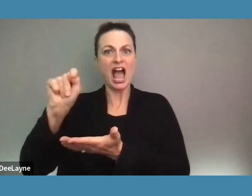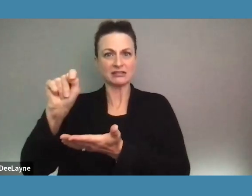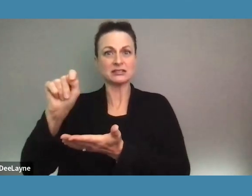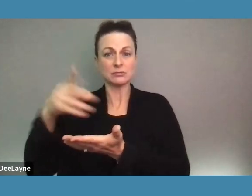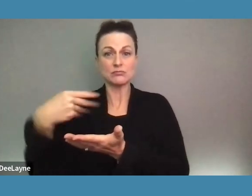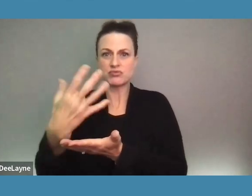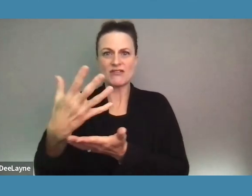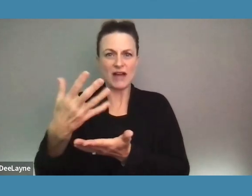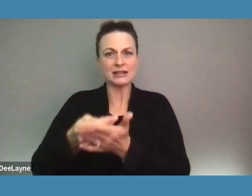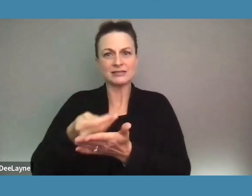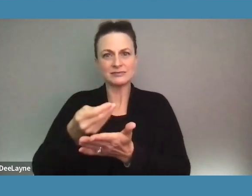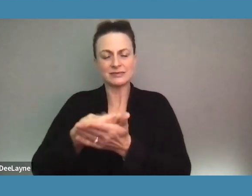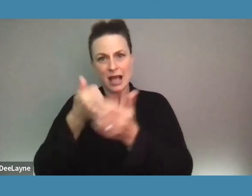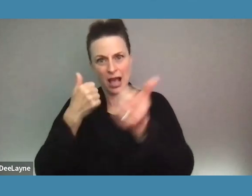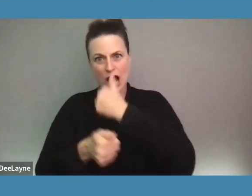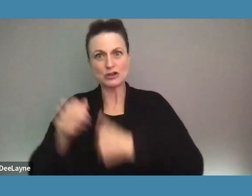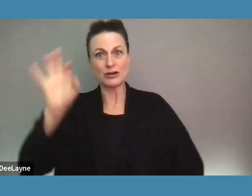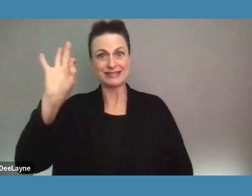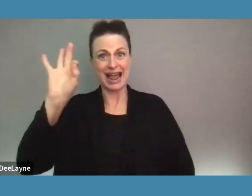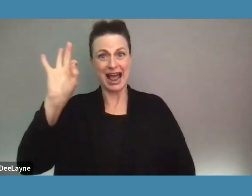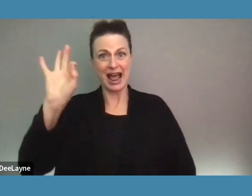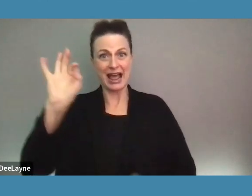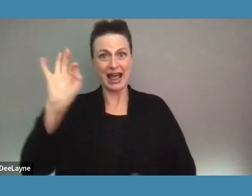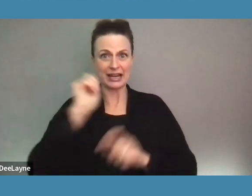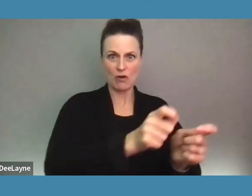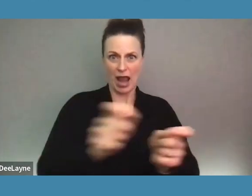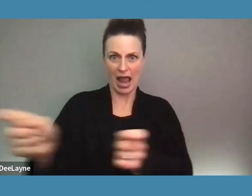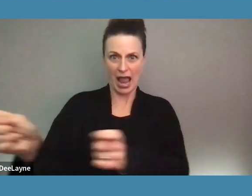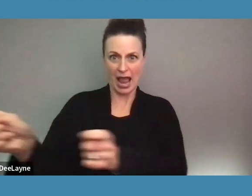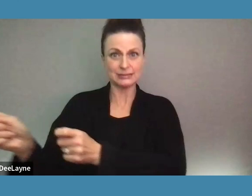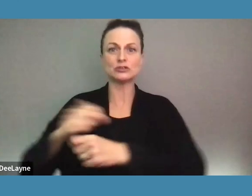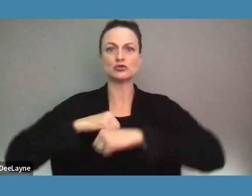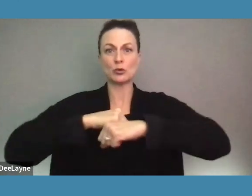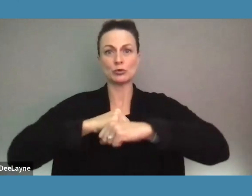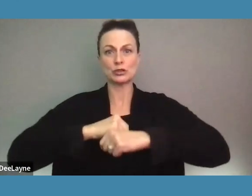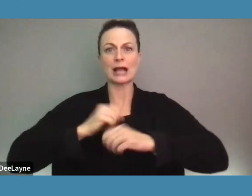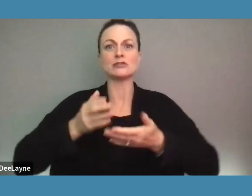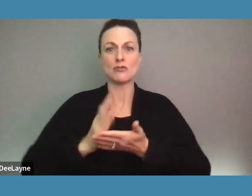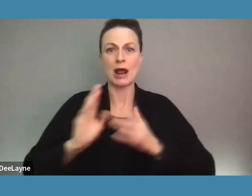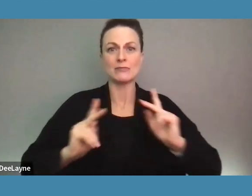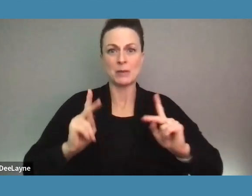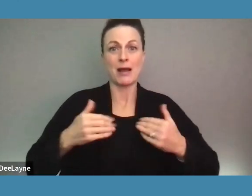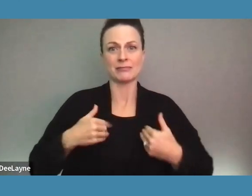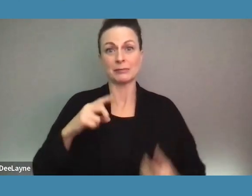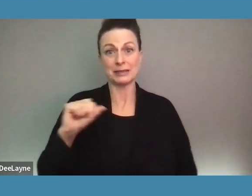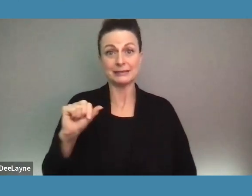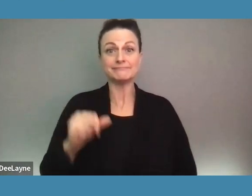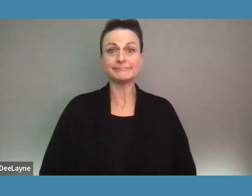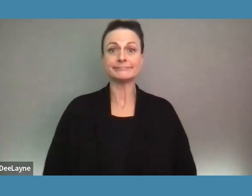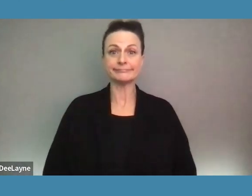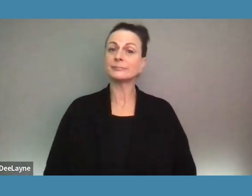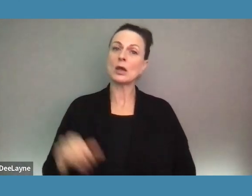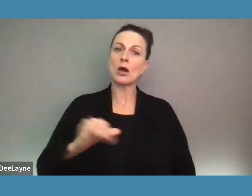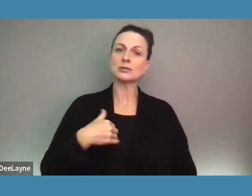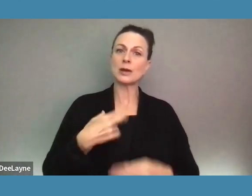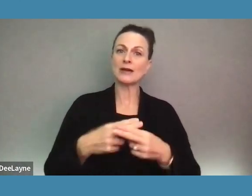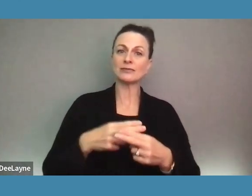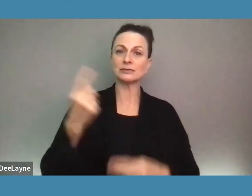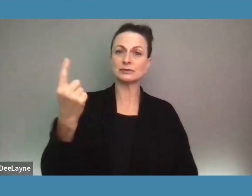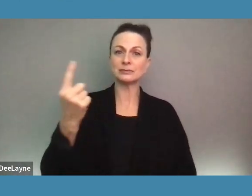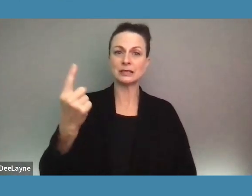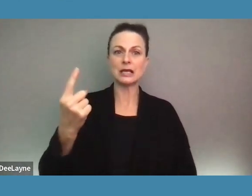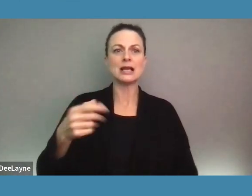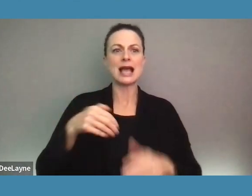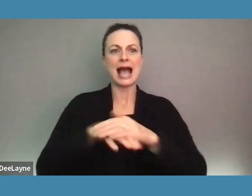funding under 9 grants to protect the rights of people with disabilities. We also have something called Access